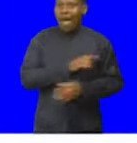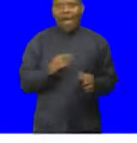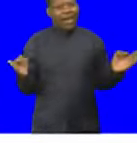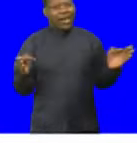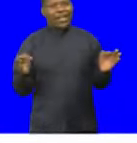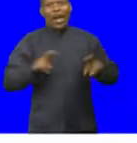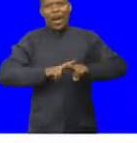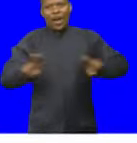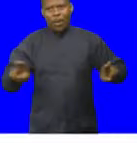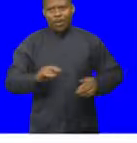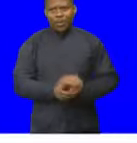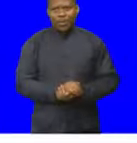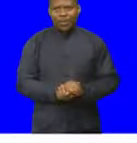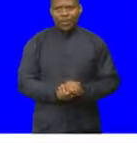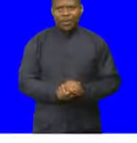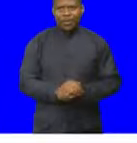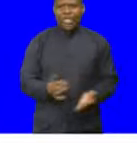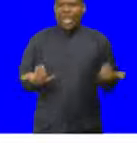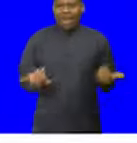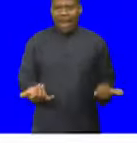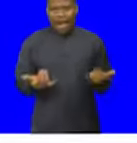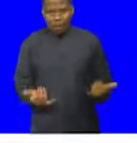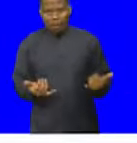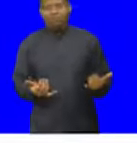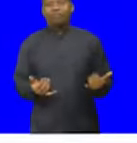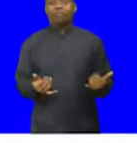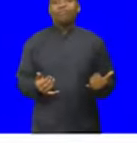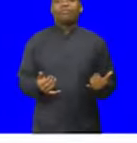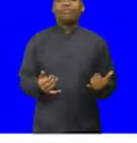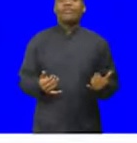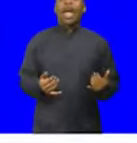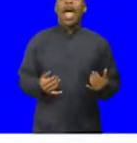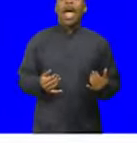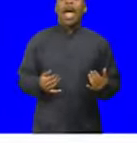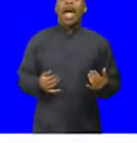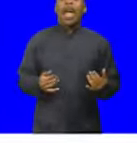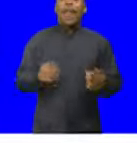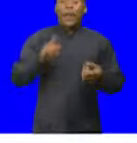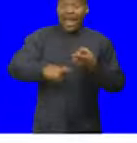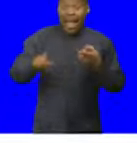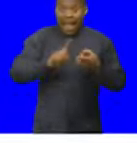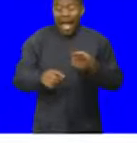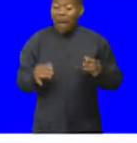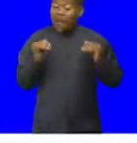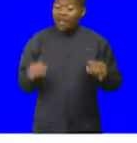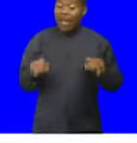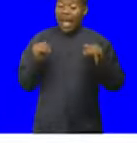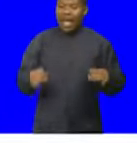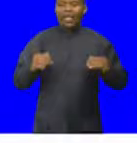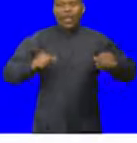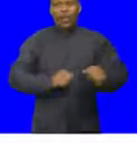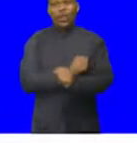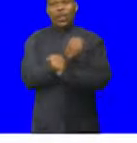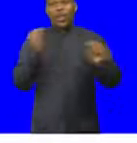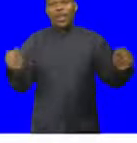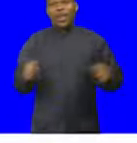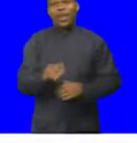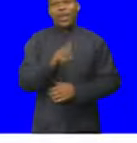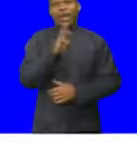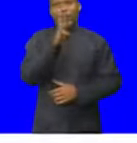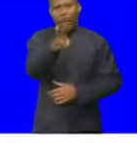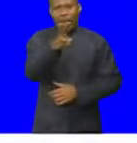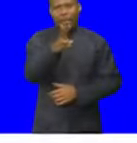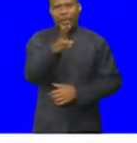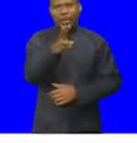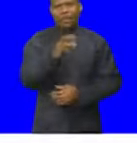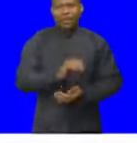rest. Kule race le was still there. It's one game at a time. We are going to really concentrate on our next game